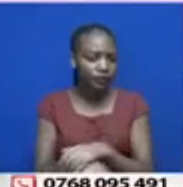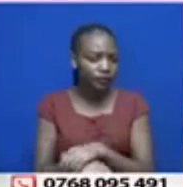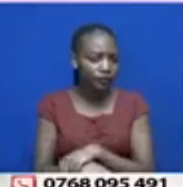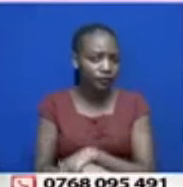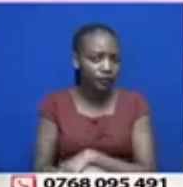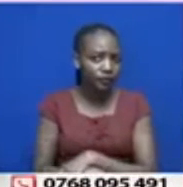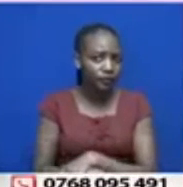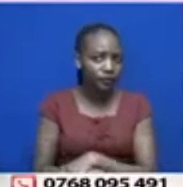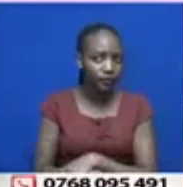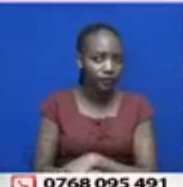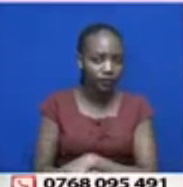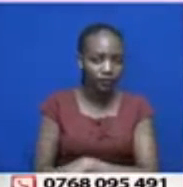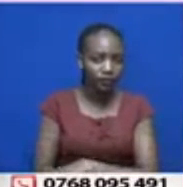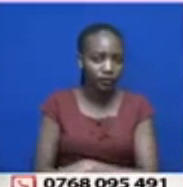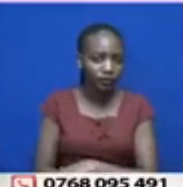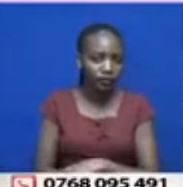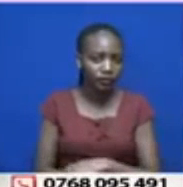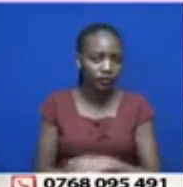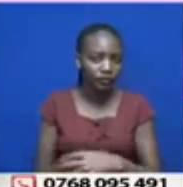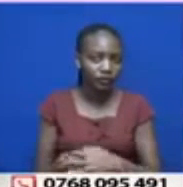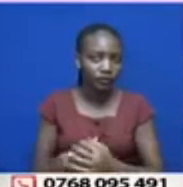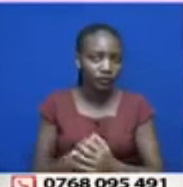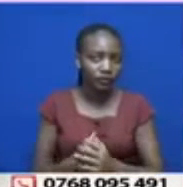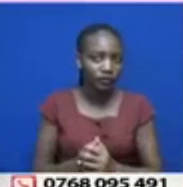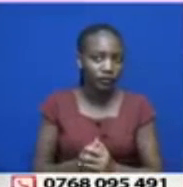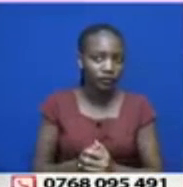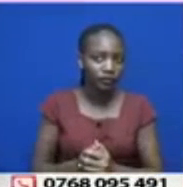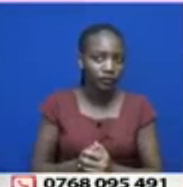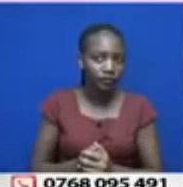No, not even that. When you look at it from a